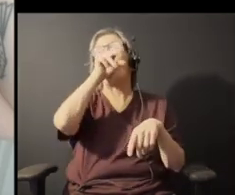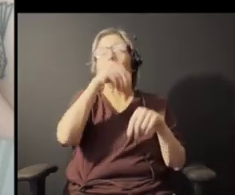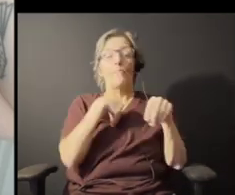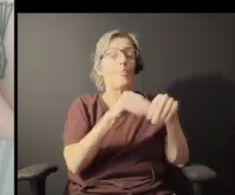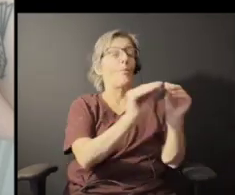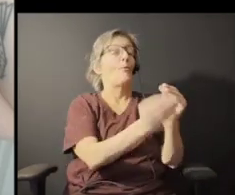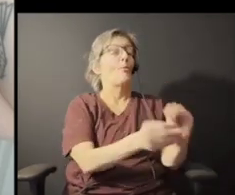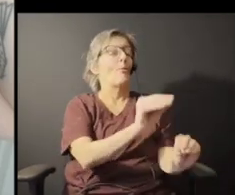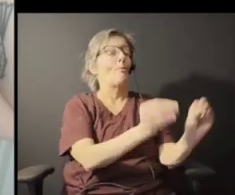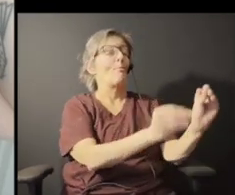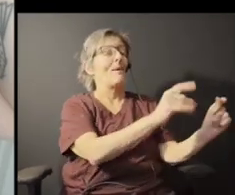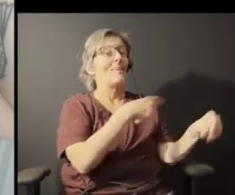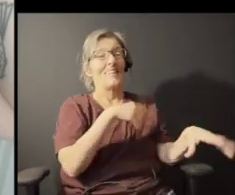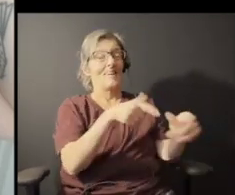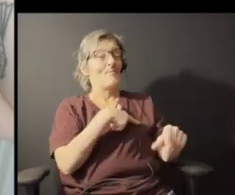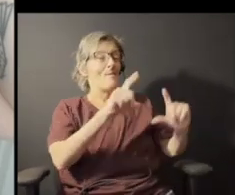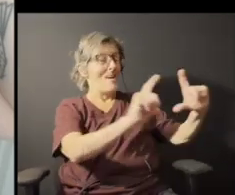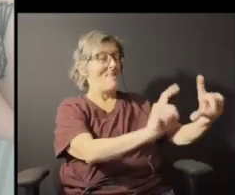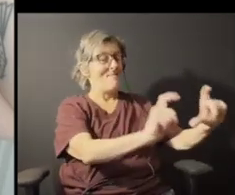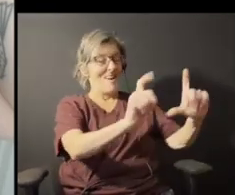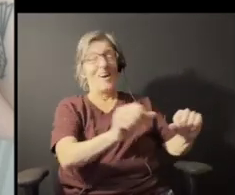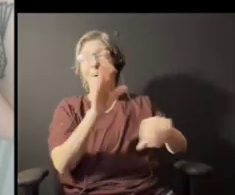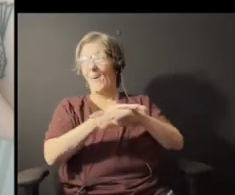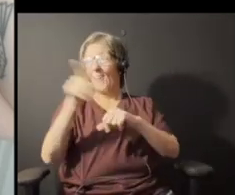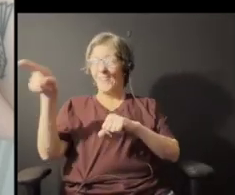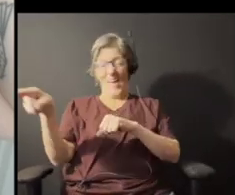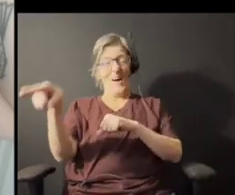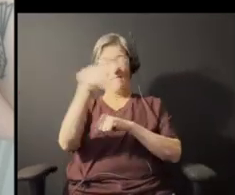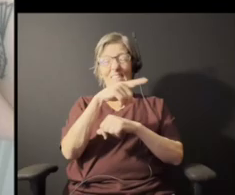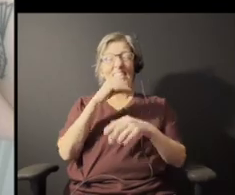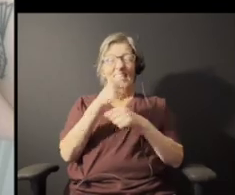ducks, and putting outfits on them.